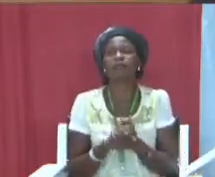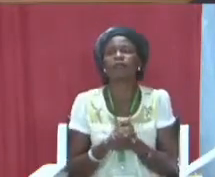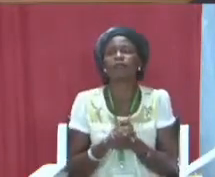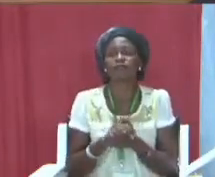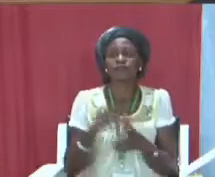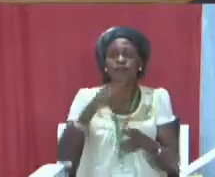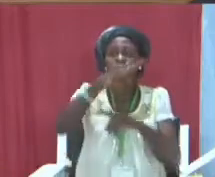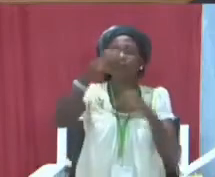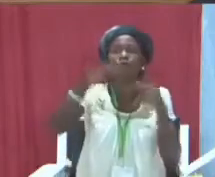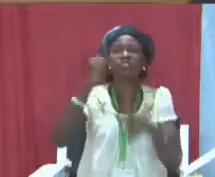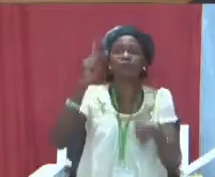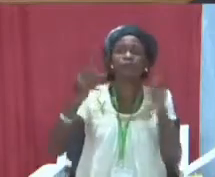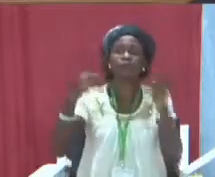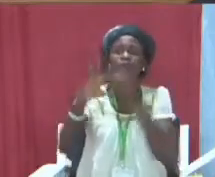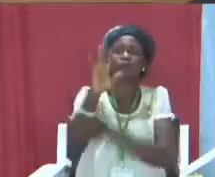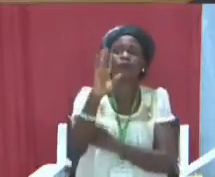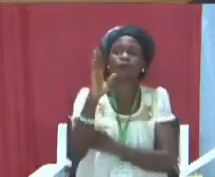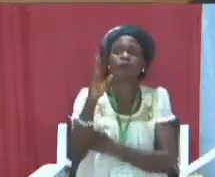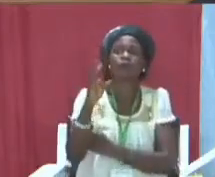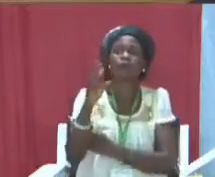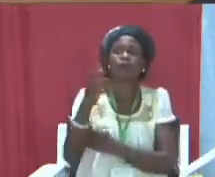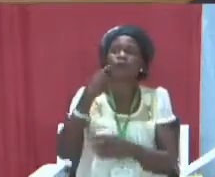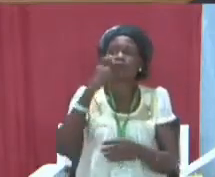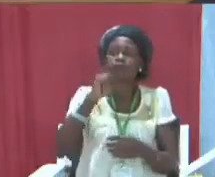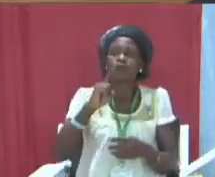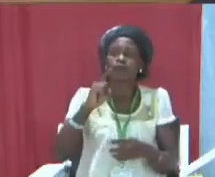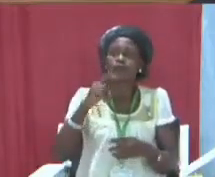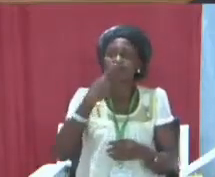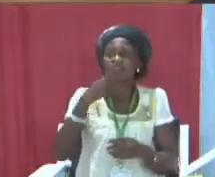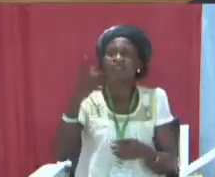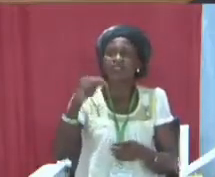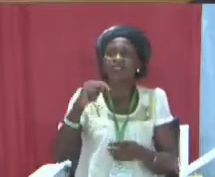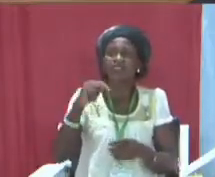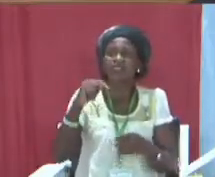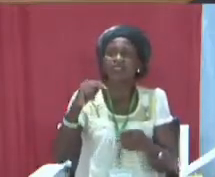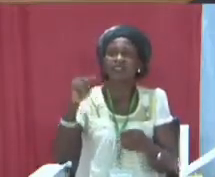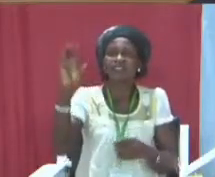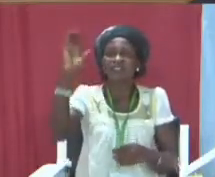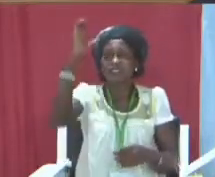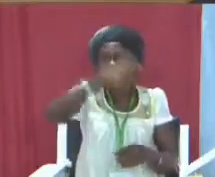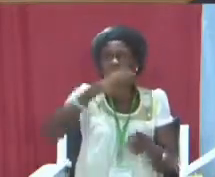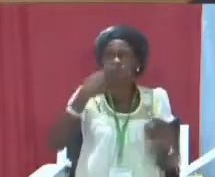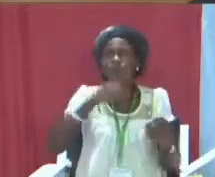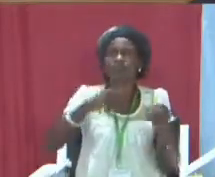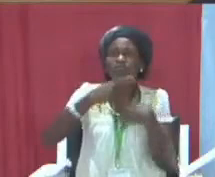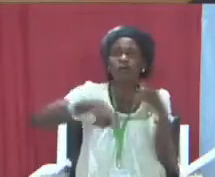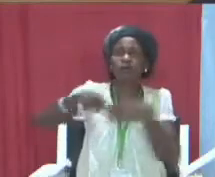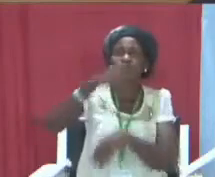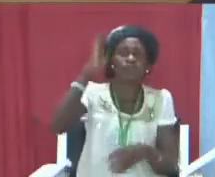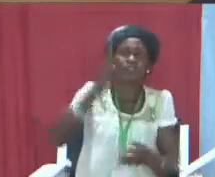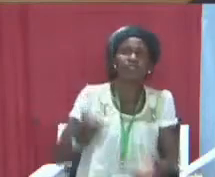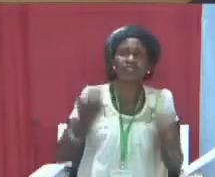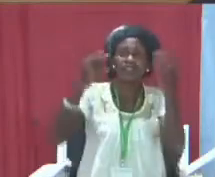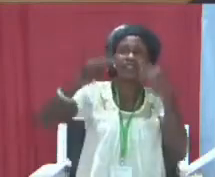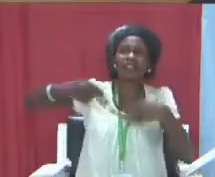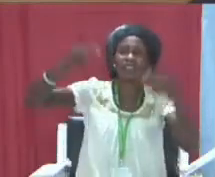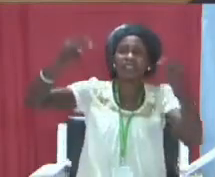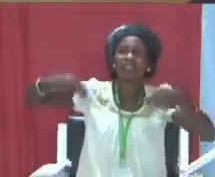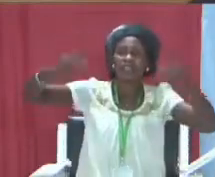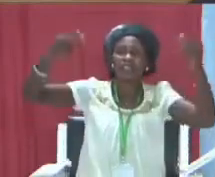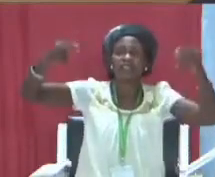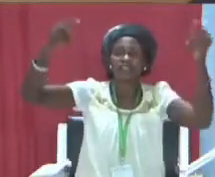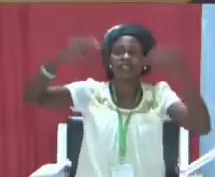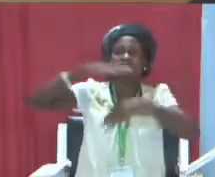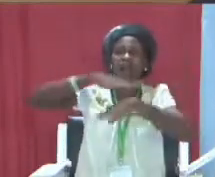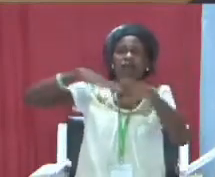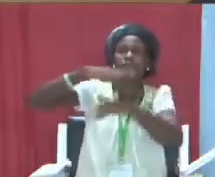when the people of God come under a siege, he said, the alien, the stranger who is among you shall rise higher and higher